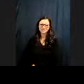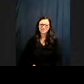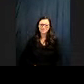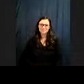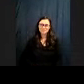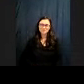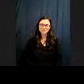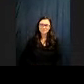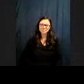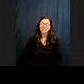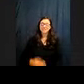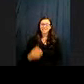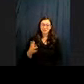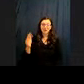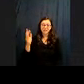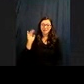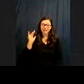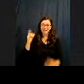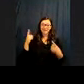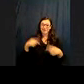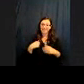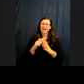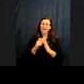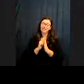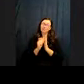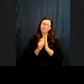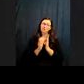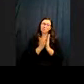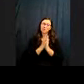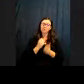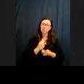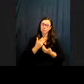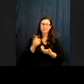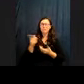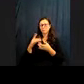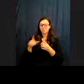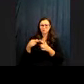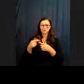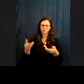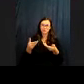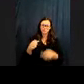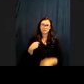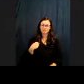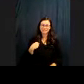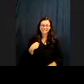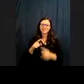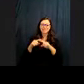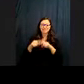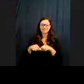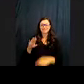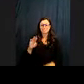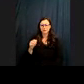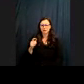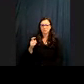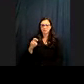The while back, I wrote a book of poems that you mentioned when you introduced me, based on Box Goldberg